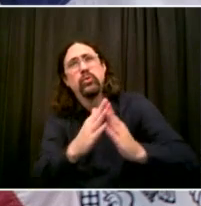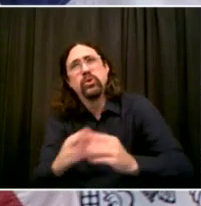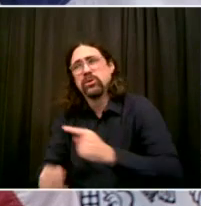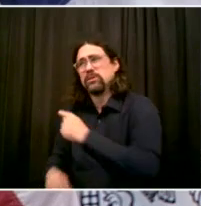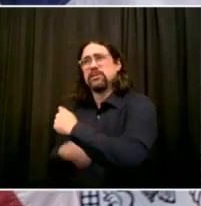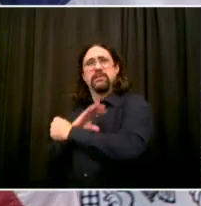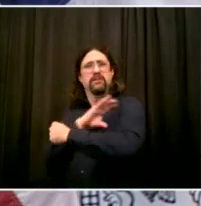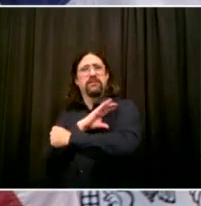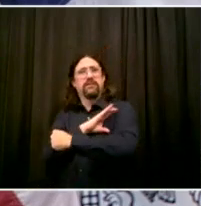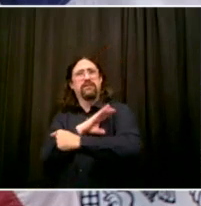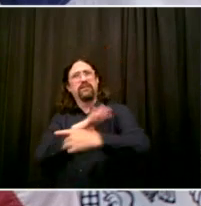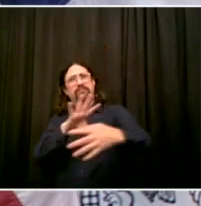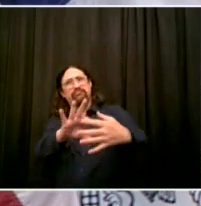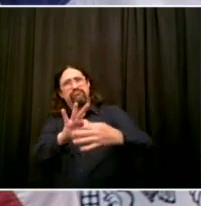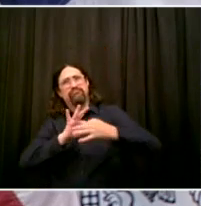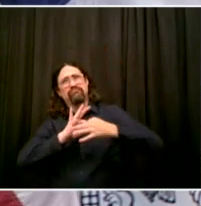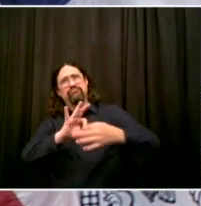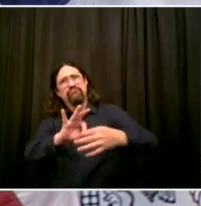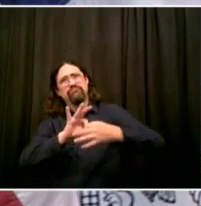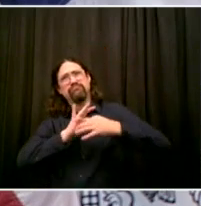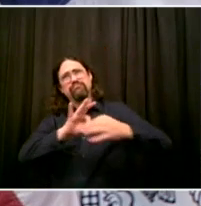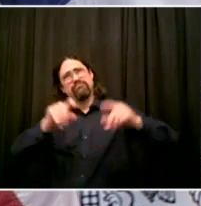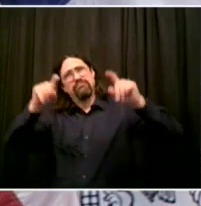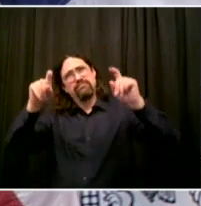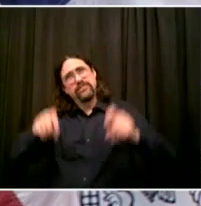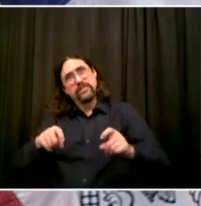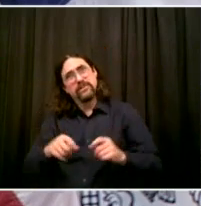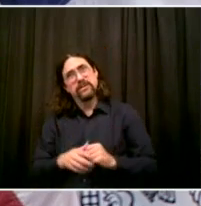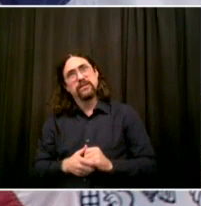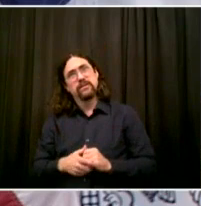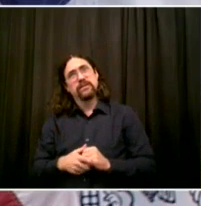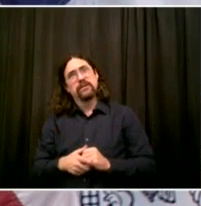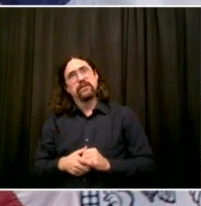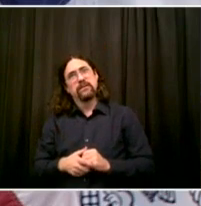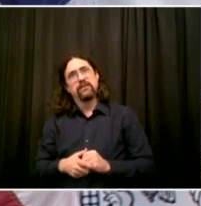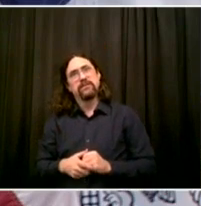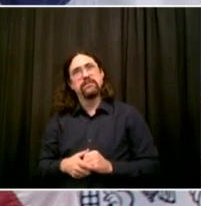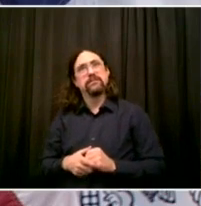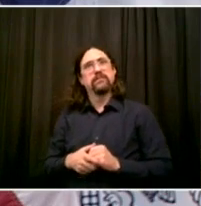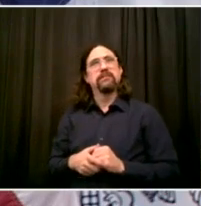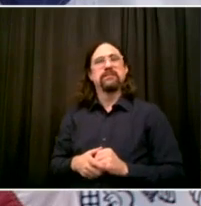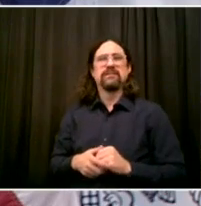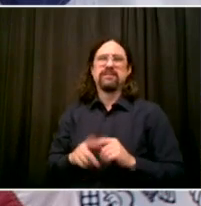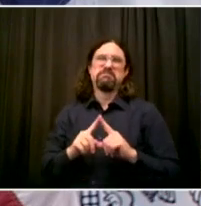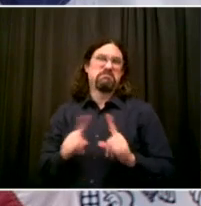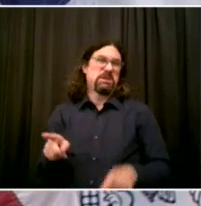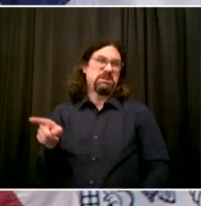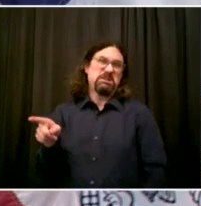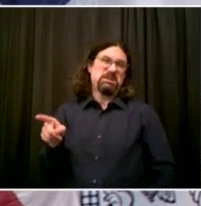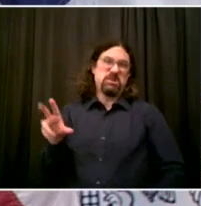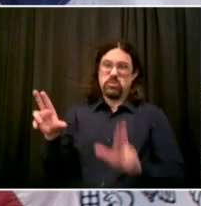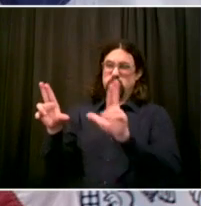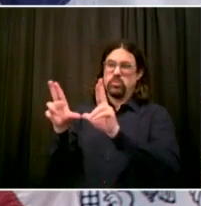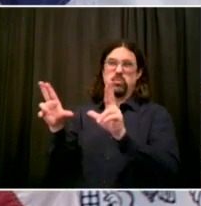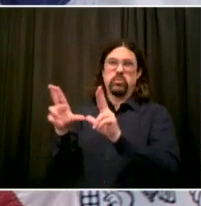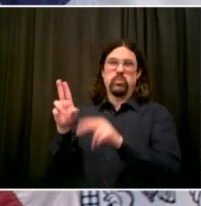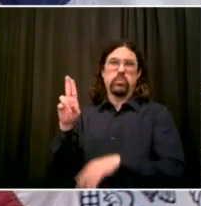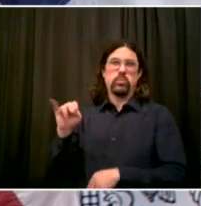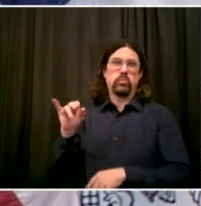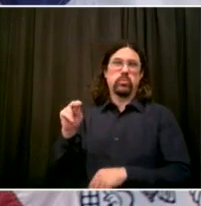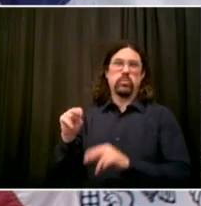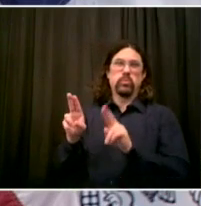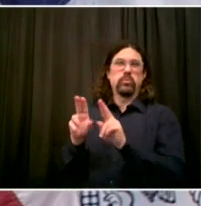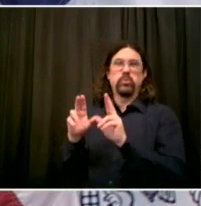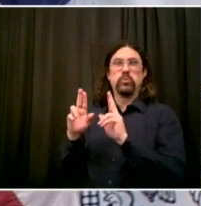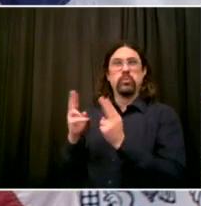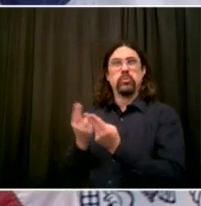for years. They attacked Jimmy O'Neill viciously. They've attacked Dermot Shea. They don't try to create anything good. They only try and tear down, which is why I have